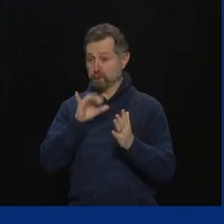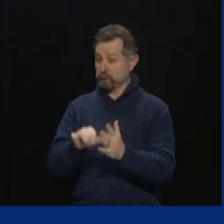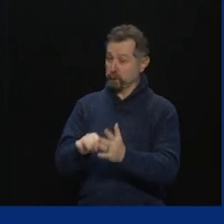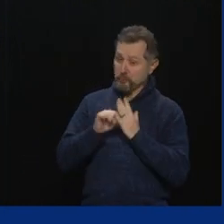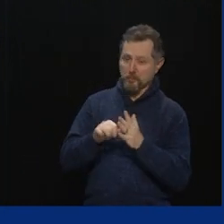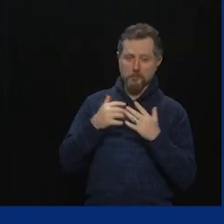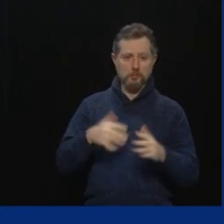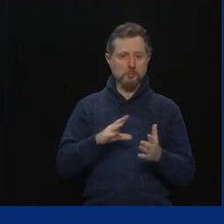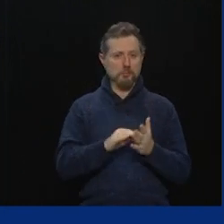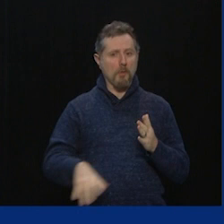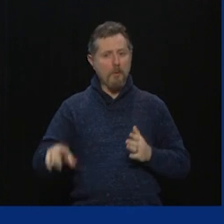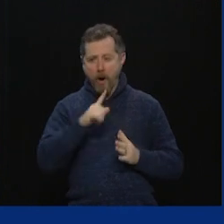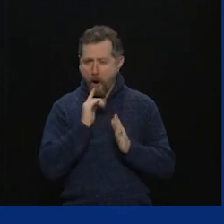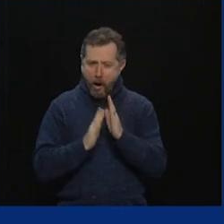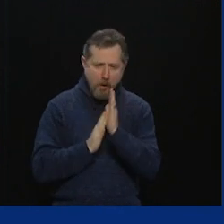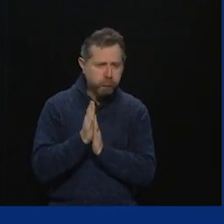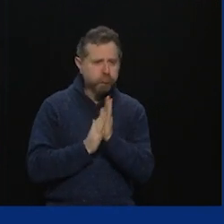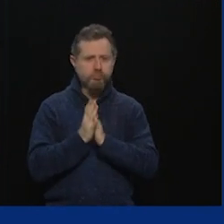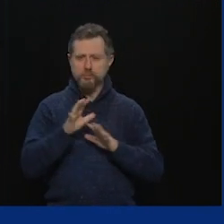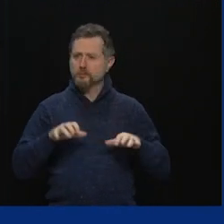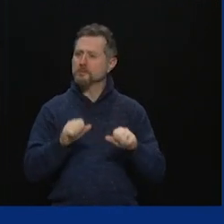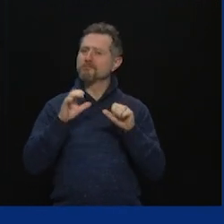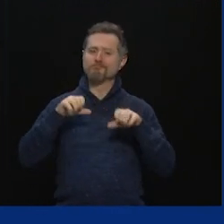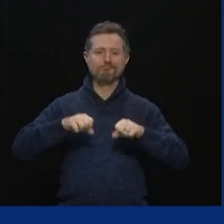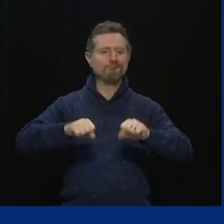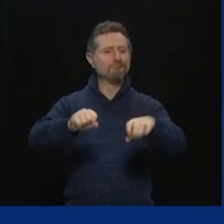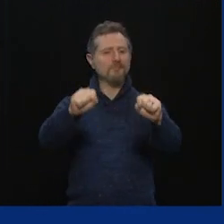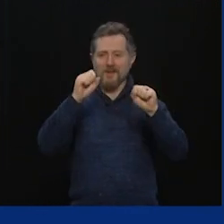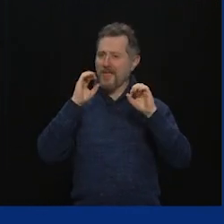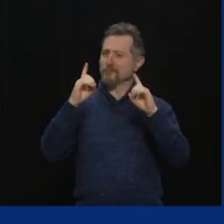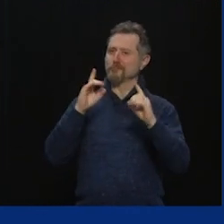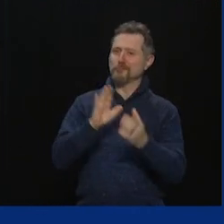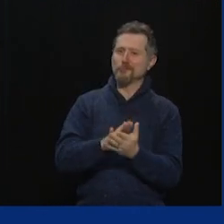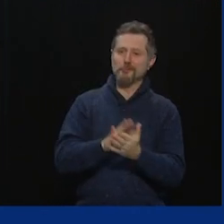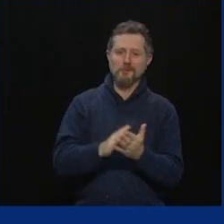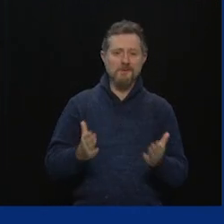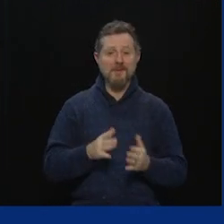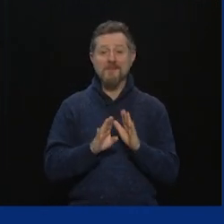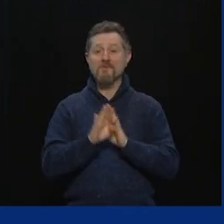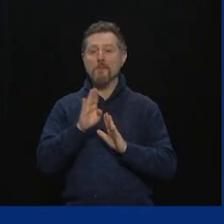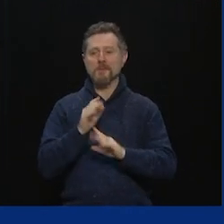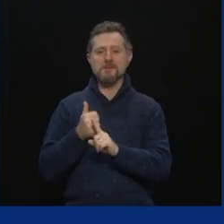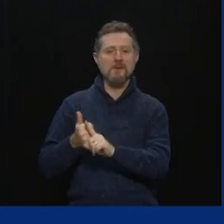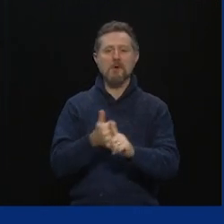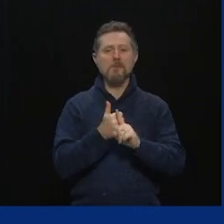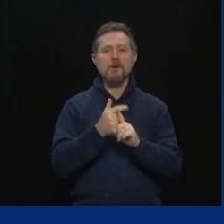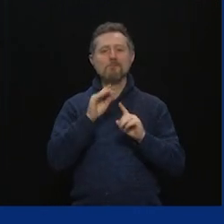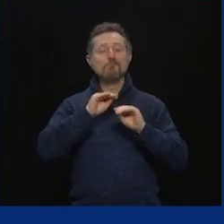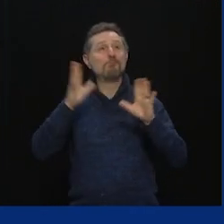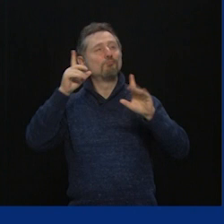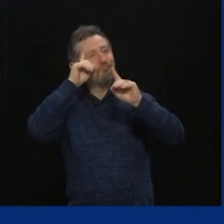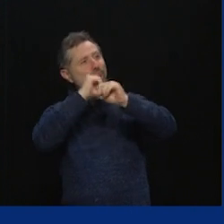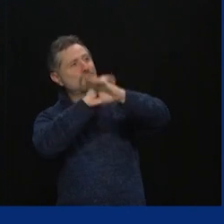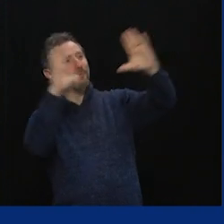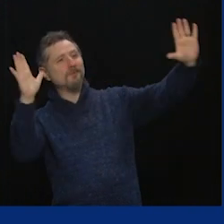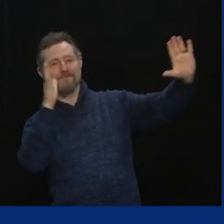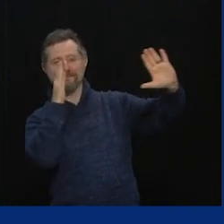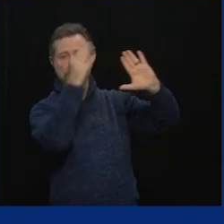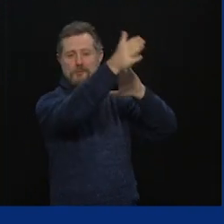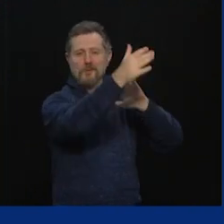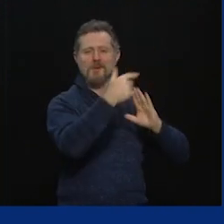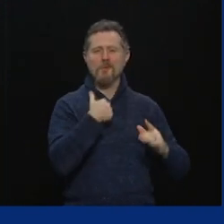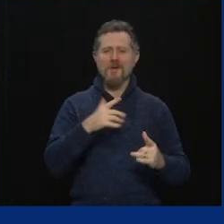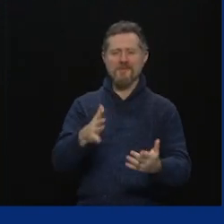are eager to continue their education and to build toward bright futures in the United States. And thanks to Bard and